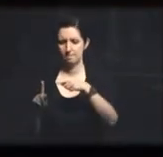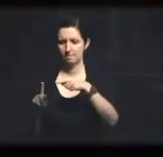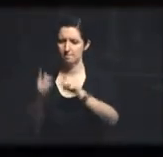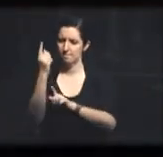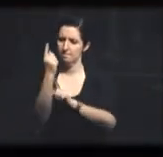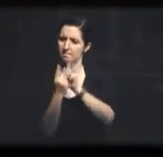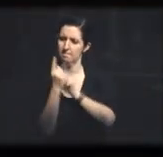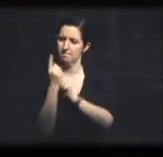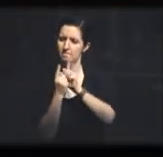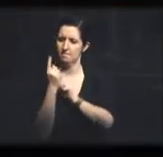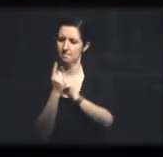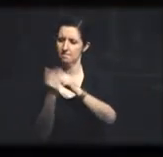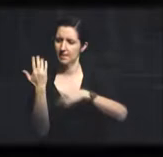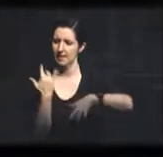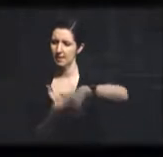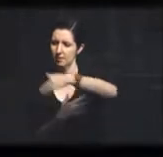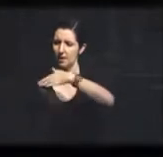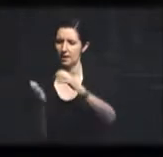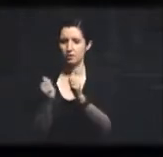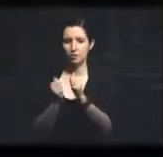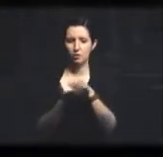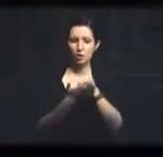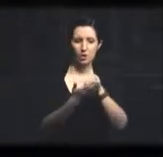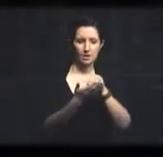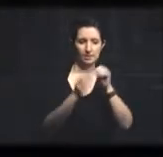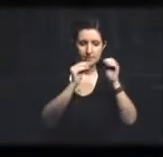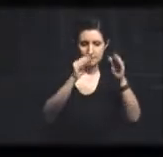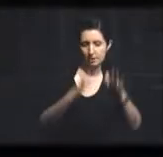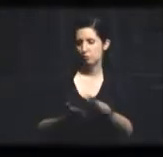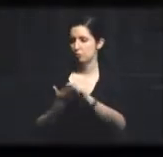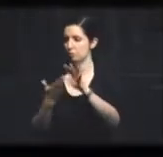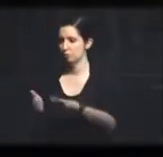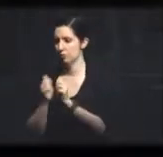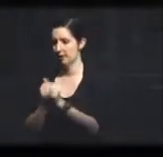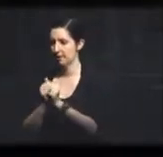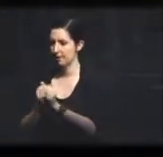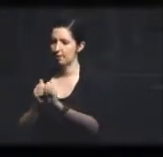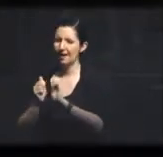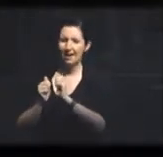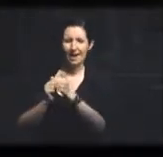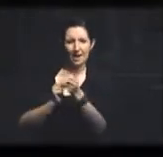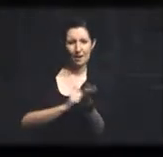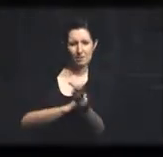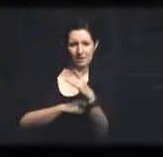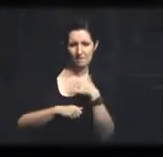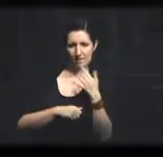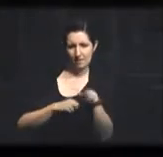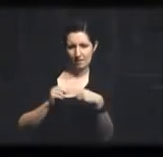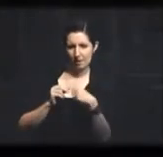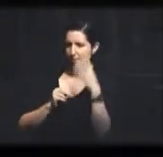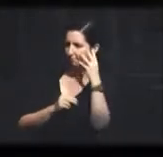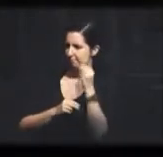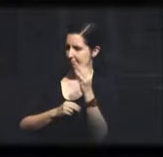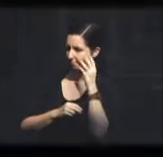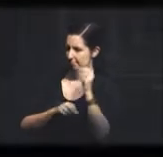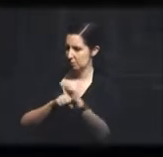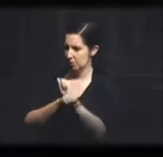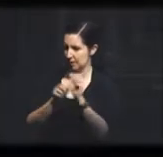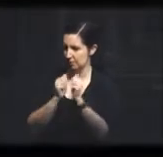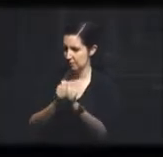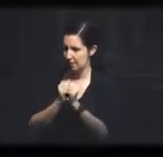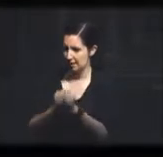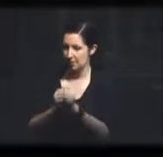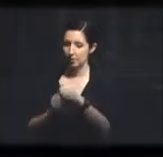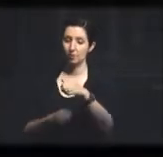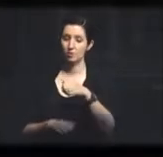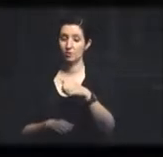face-to-face interactions that we have with our students and how they feel about the experience of being a Pikes Peak Community